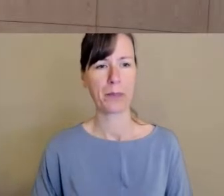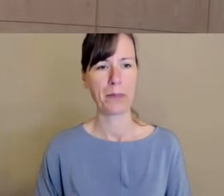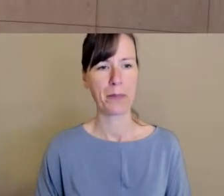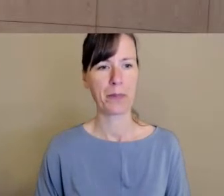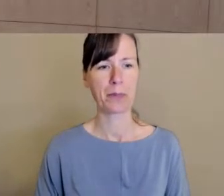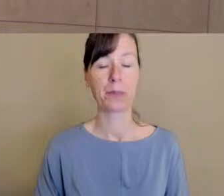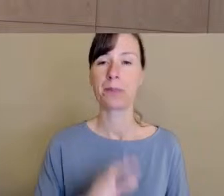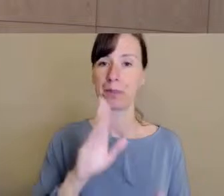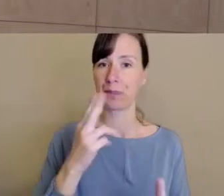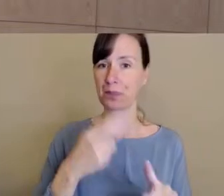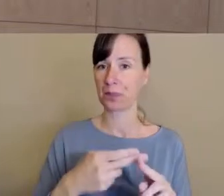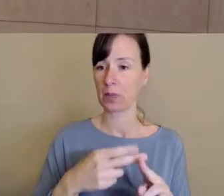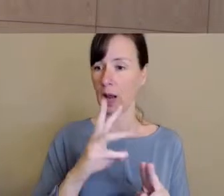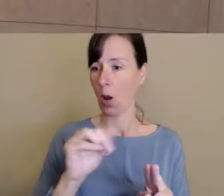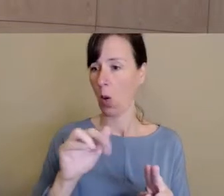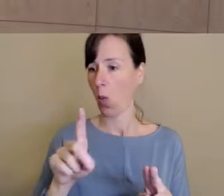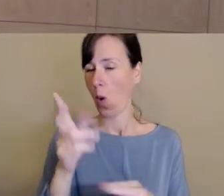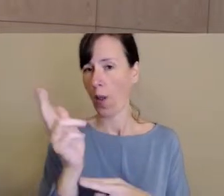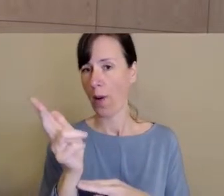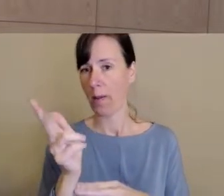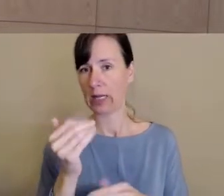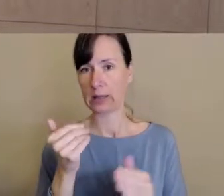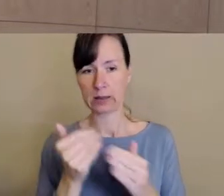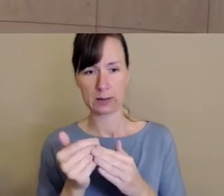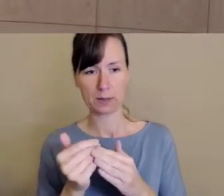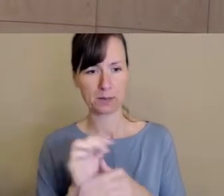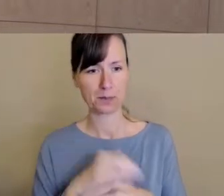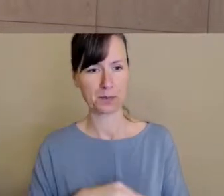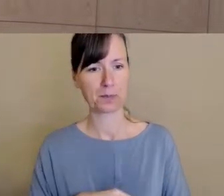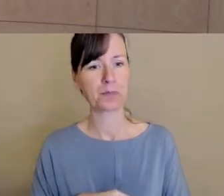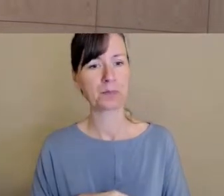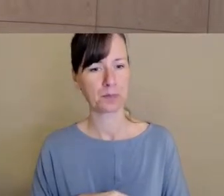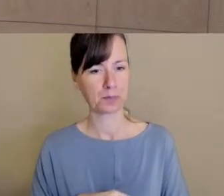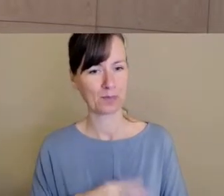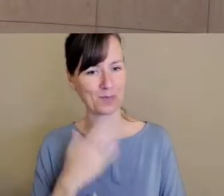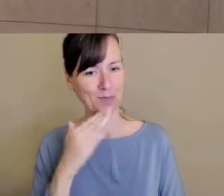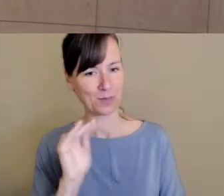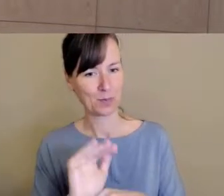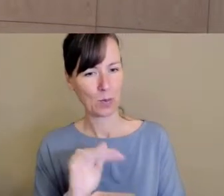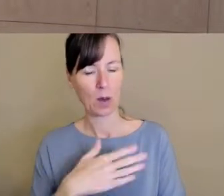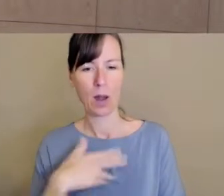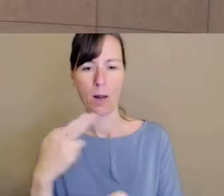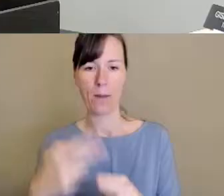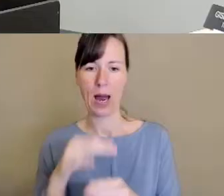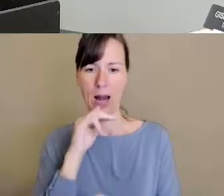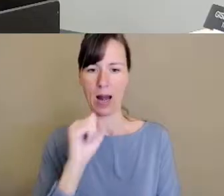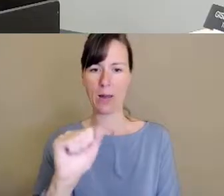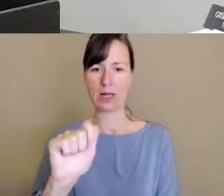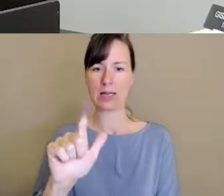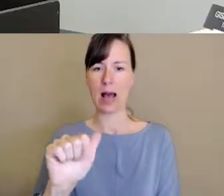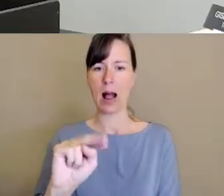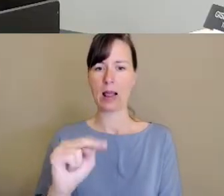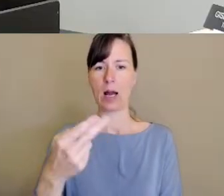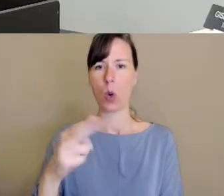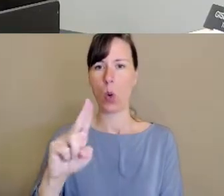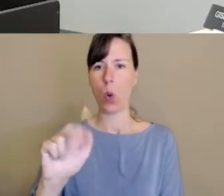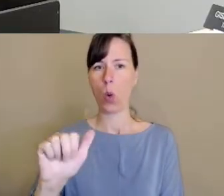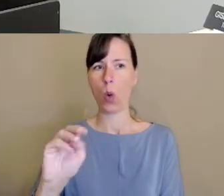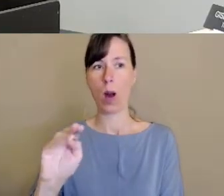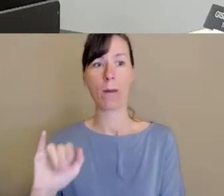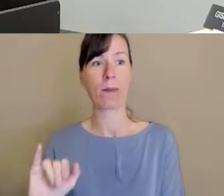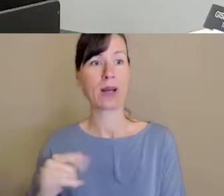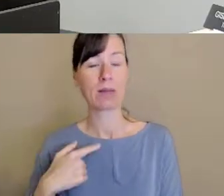Your name, your ward, and you have 3 minutes. Good afternoon, all. My name is Alain Wami. I'm a